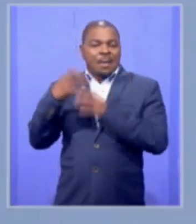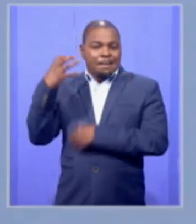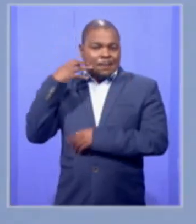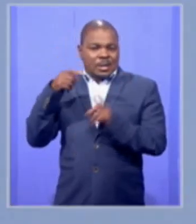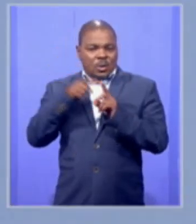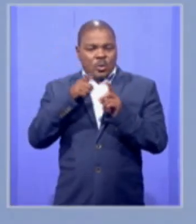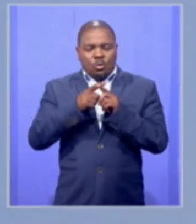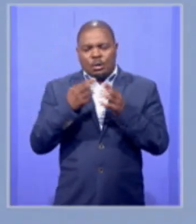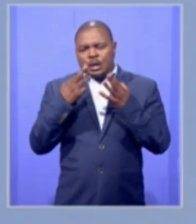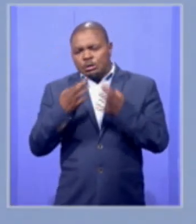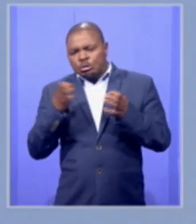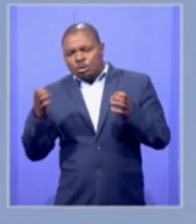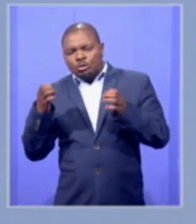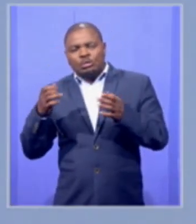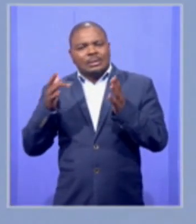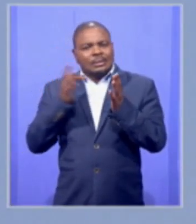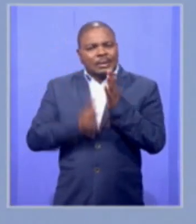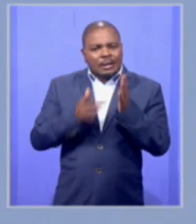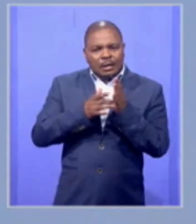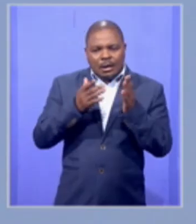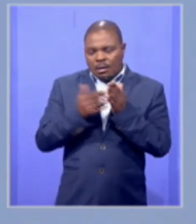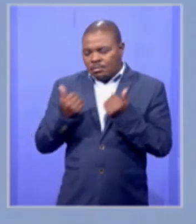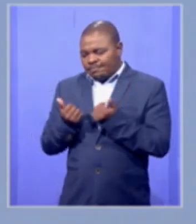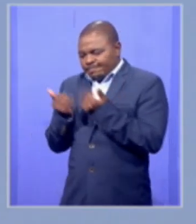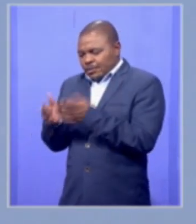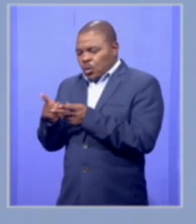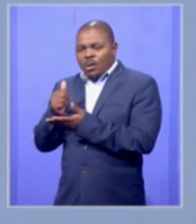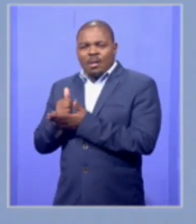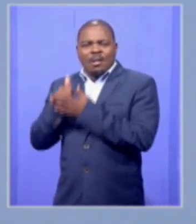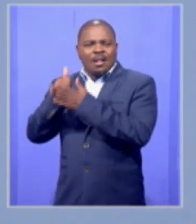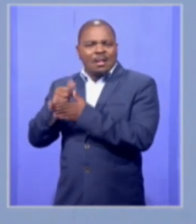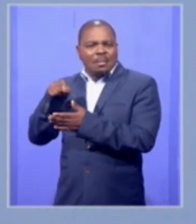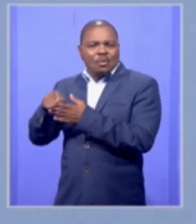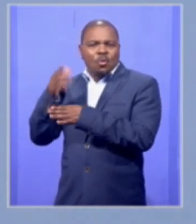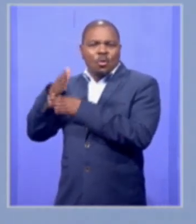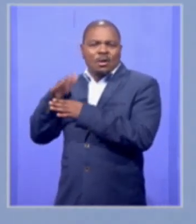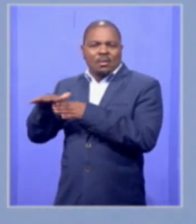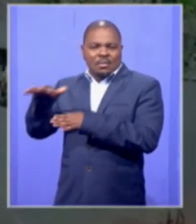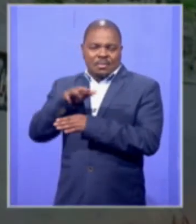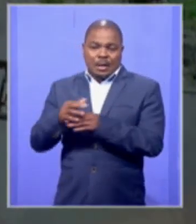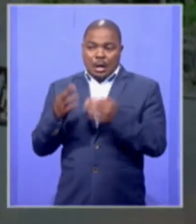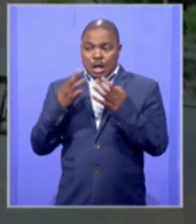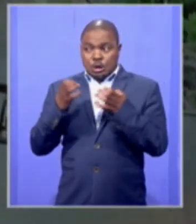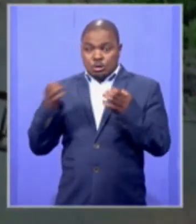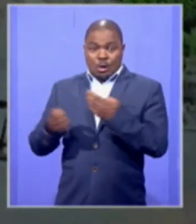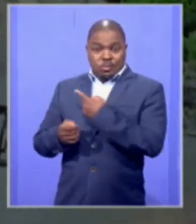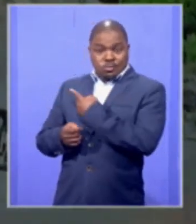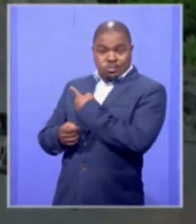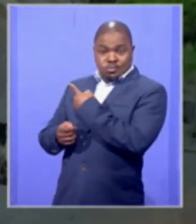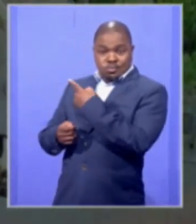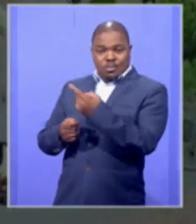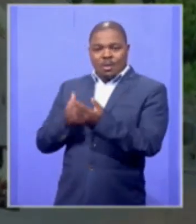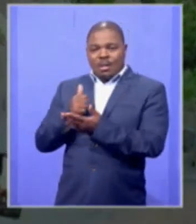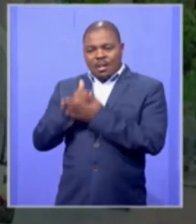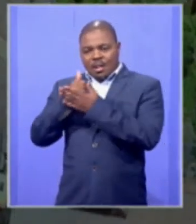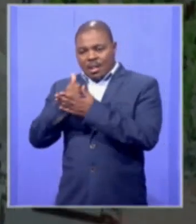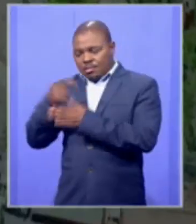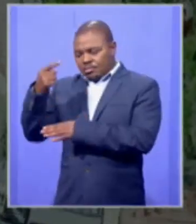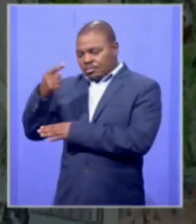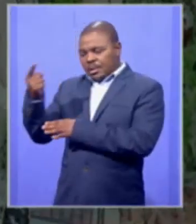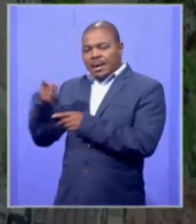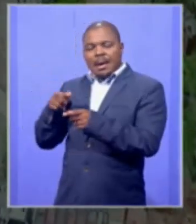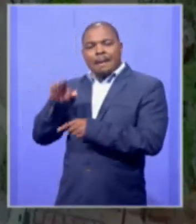setegeniki go lepalepana le tshireletsego kwa molelwaneng. Didiriswa tseno di tlile go dirisetswa go thusa bothati jwa botsamaisi jwa